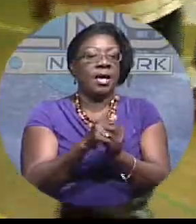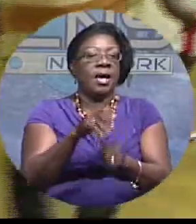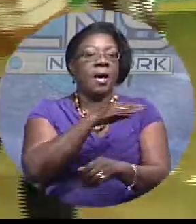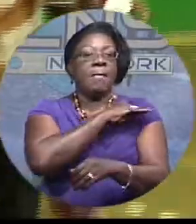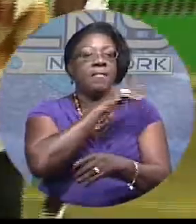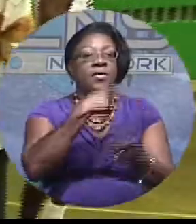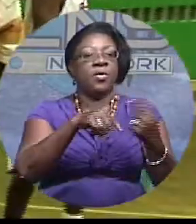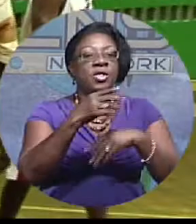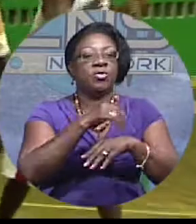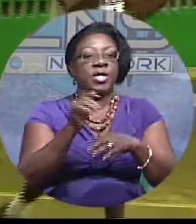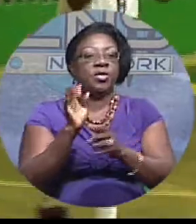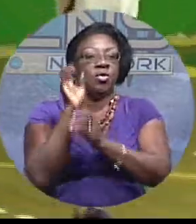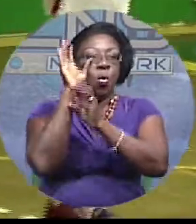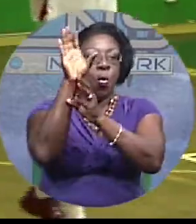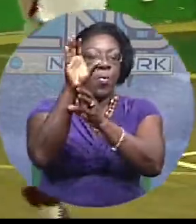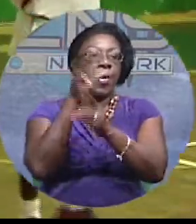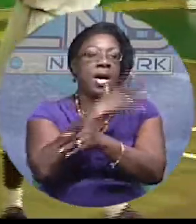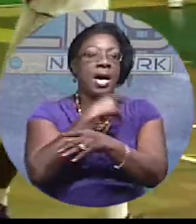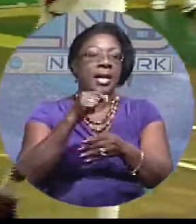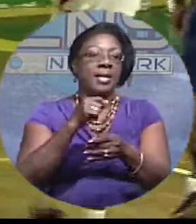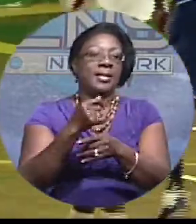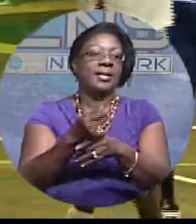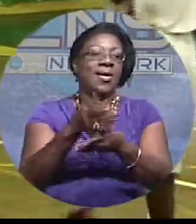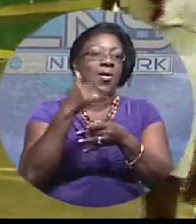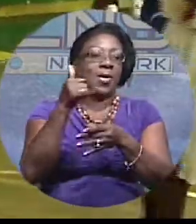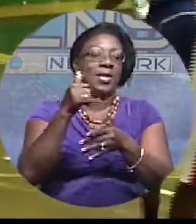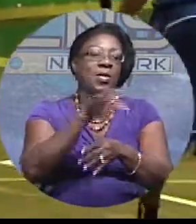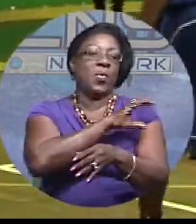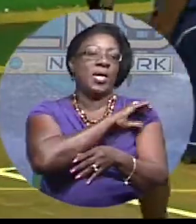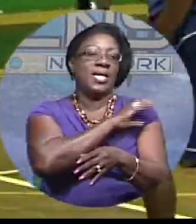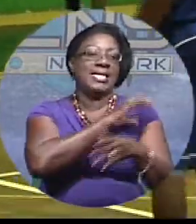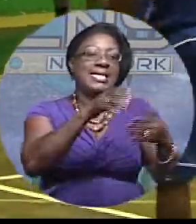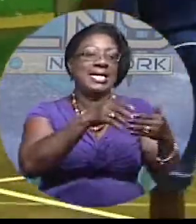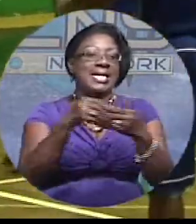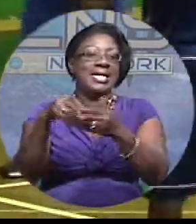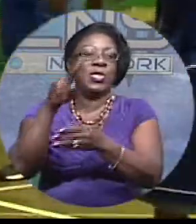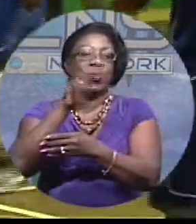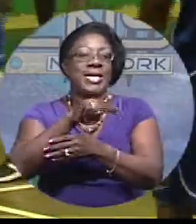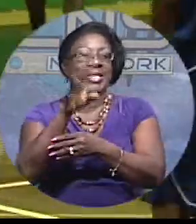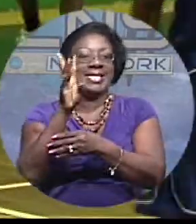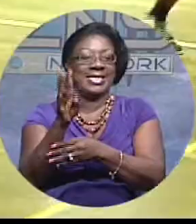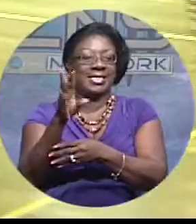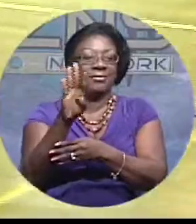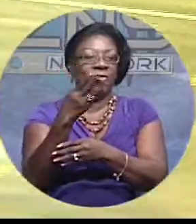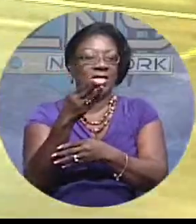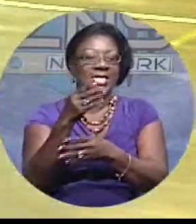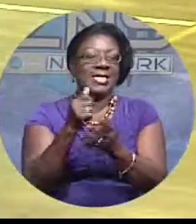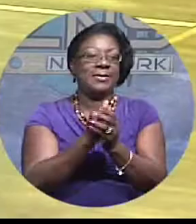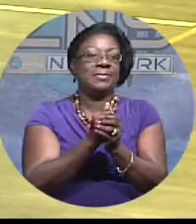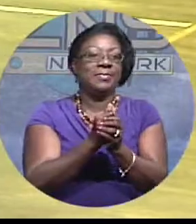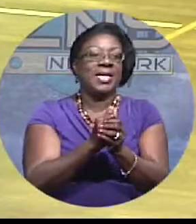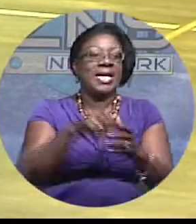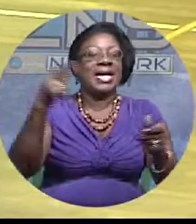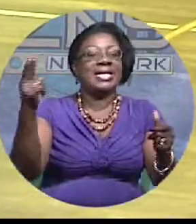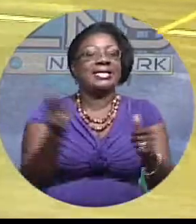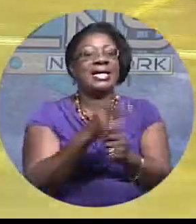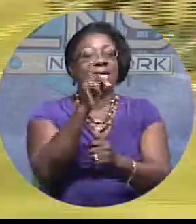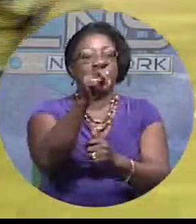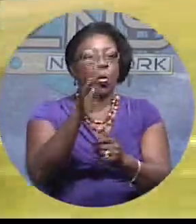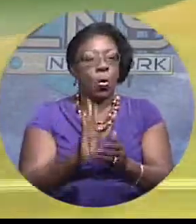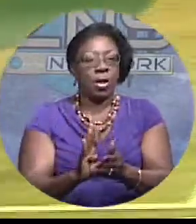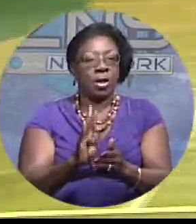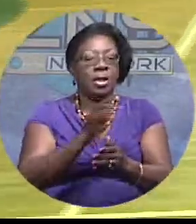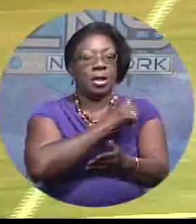going straight to the hole here, hoop and the horn. Police lead 26-14 after 1. In the second quarter,